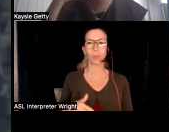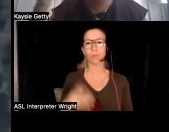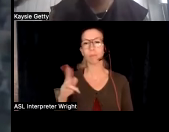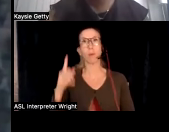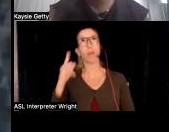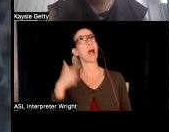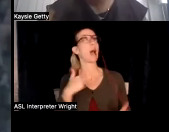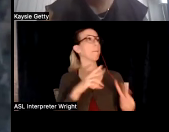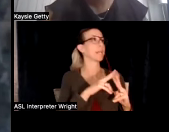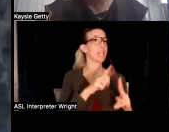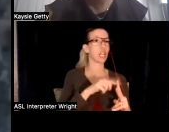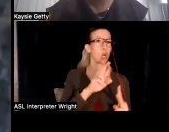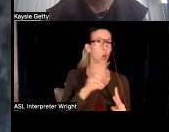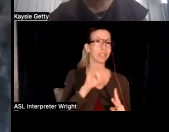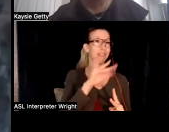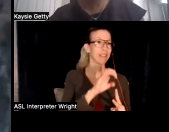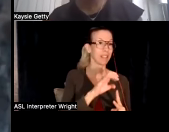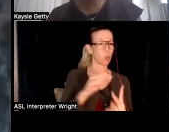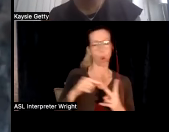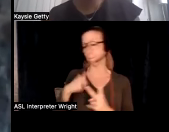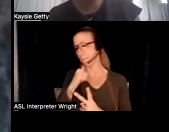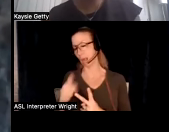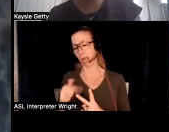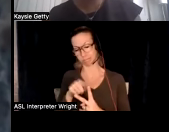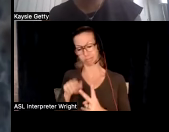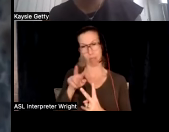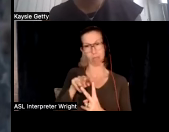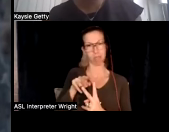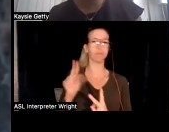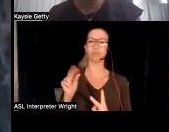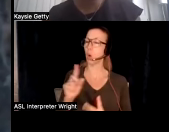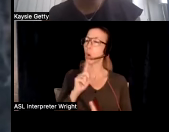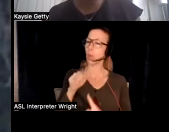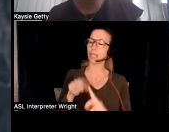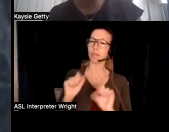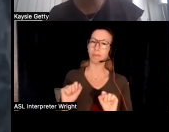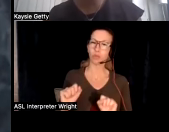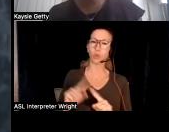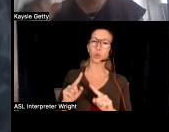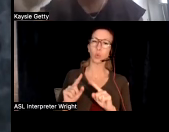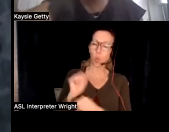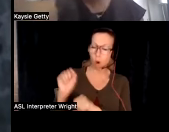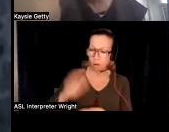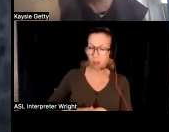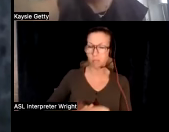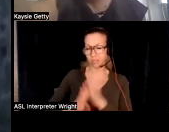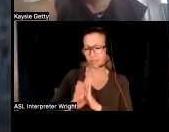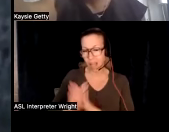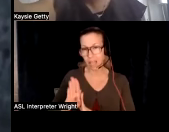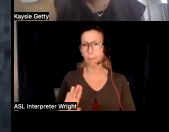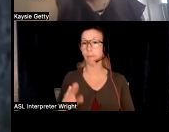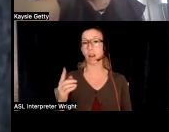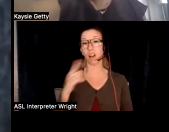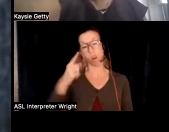in the resilient camp or I'm not, but no, it's actually a capacity you can work on and develop, get better at, and it goes up and down for all of us. So we know it's something